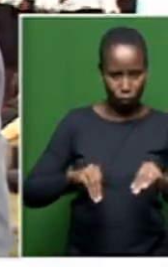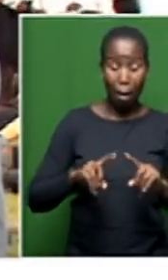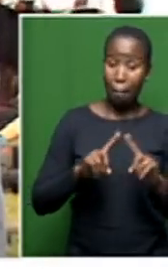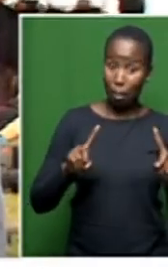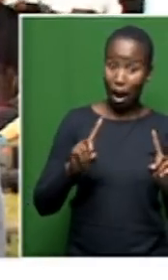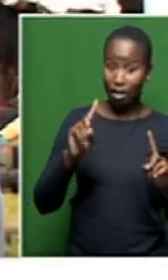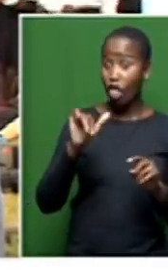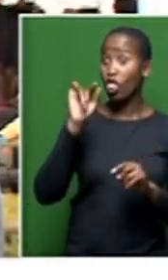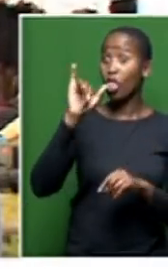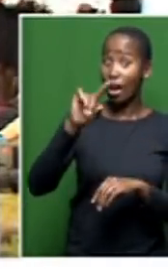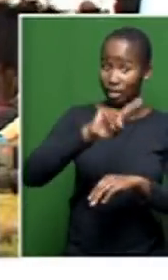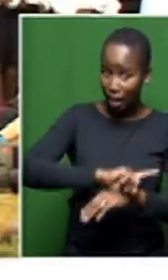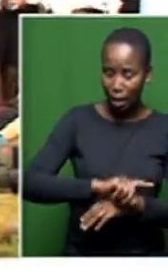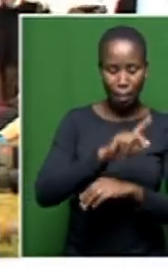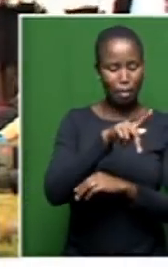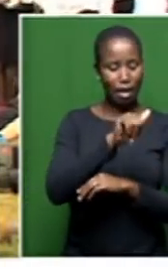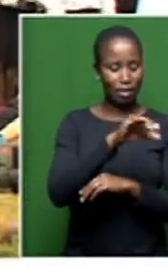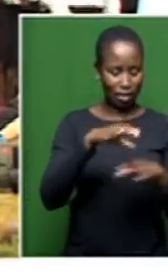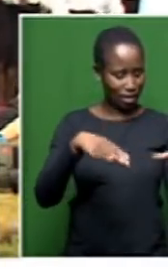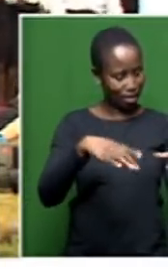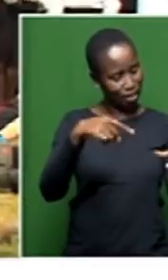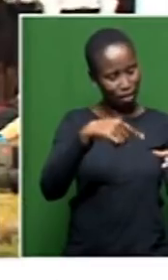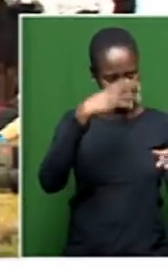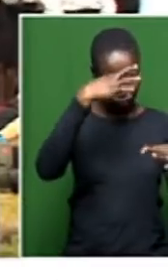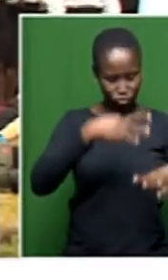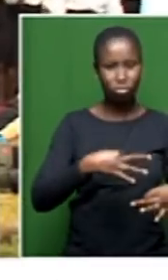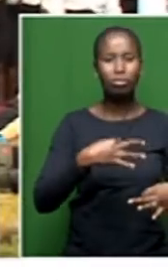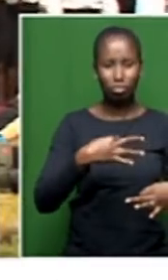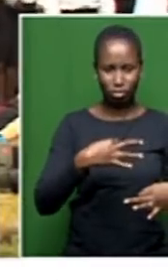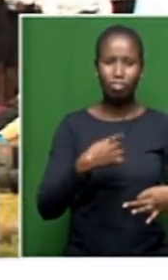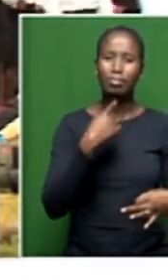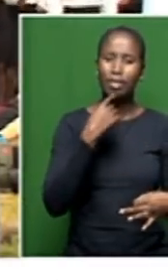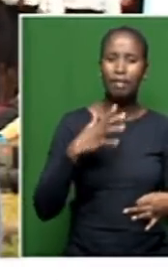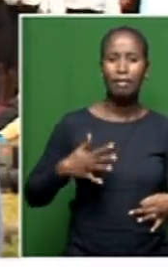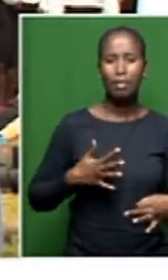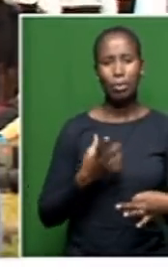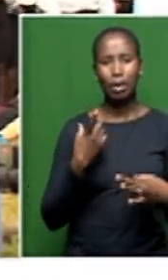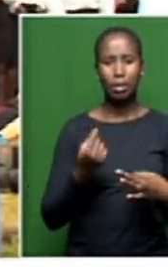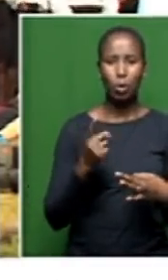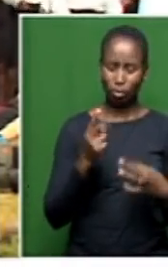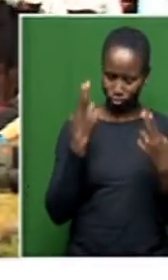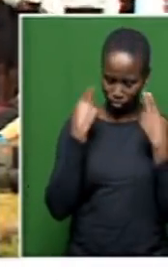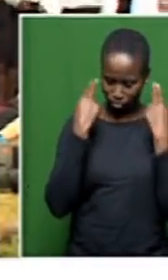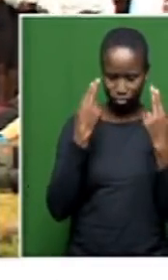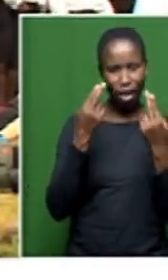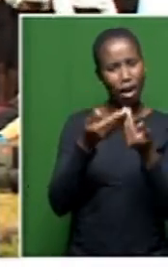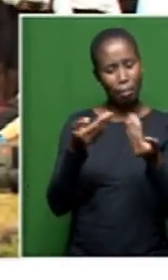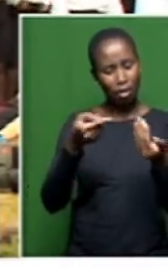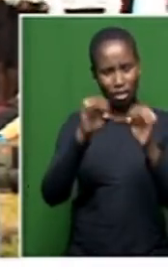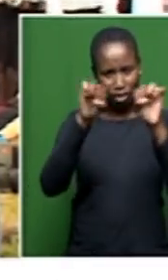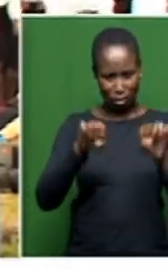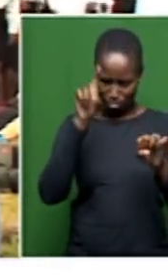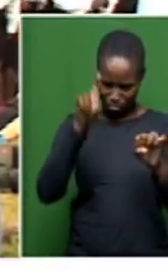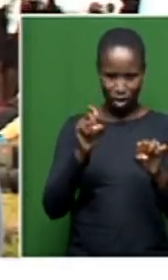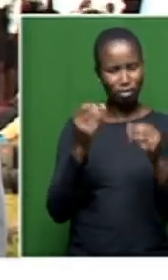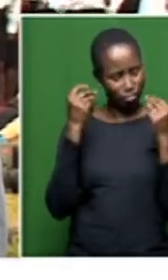day, PAC was the first organization that decided on an armed struggle, that we needed to confront the apartheid system